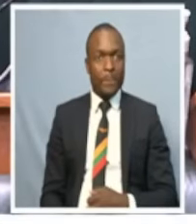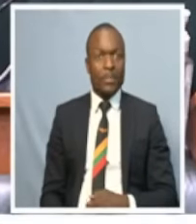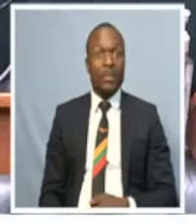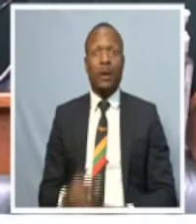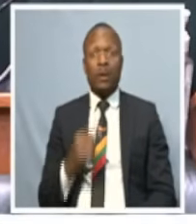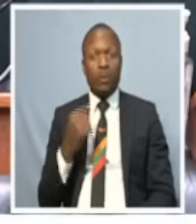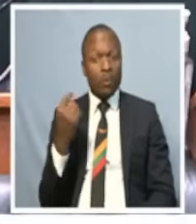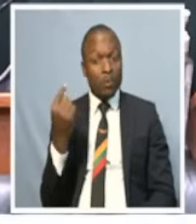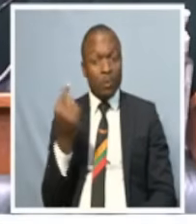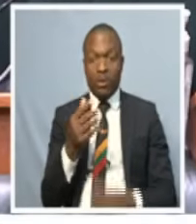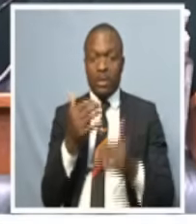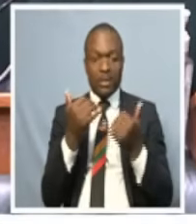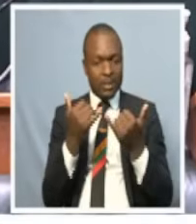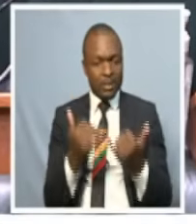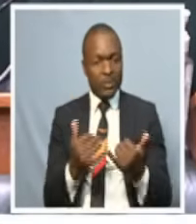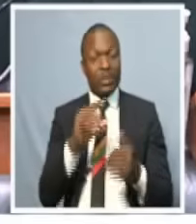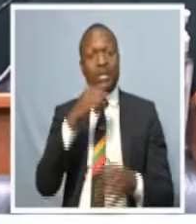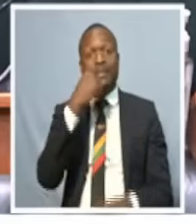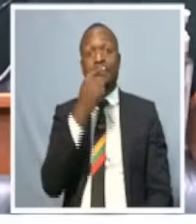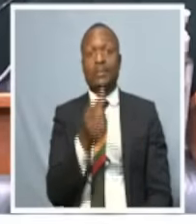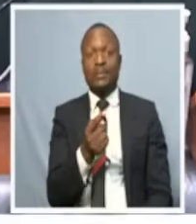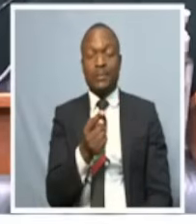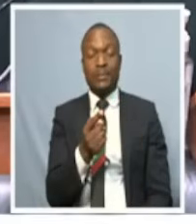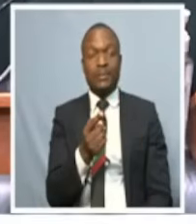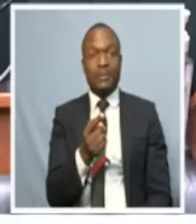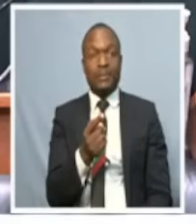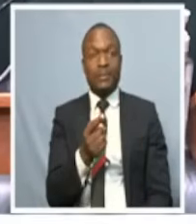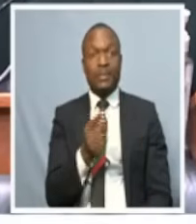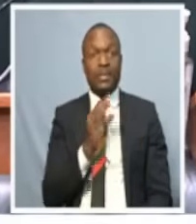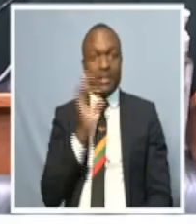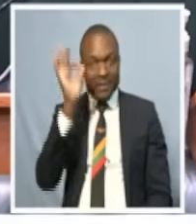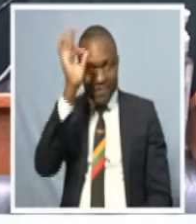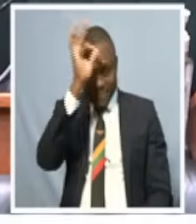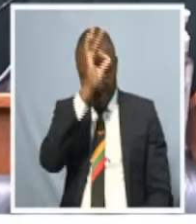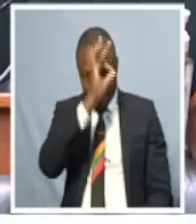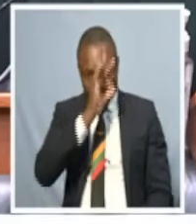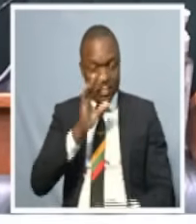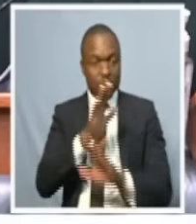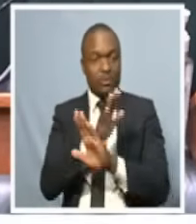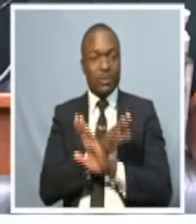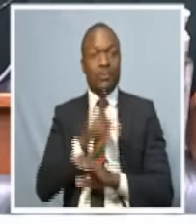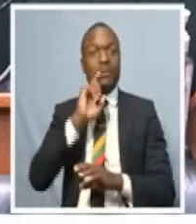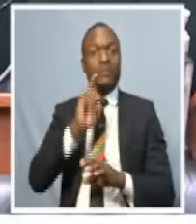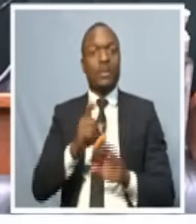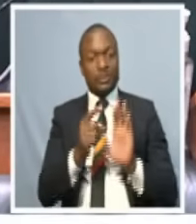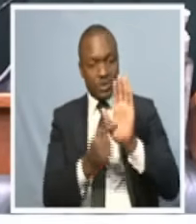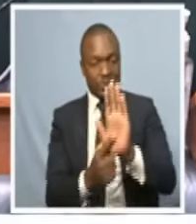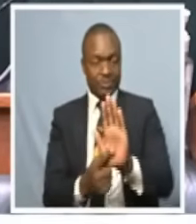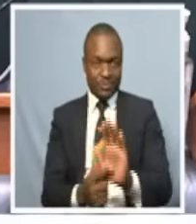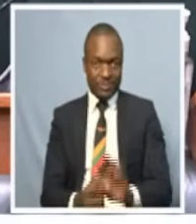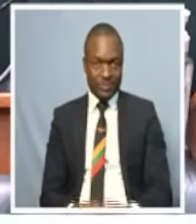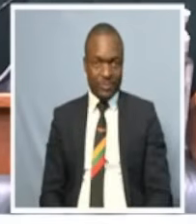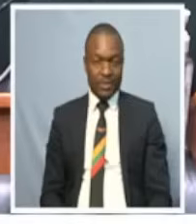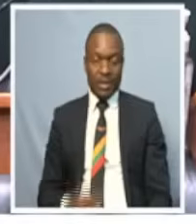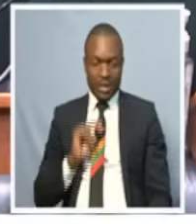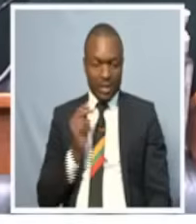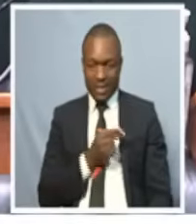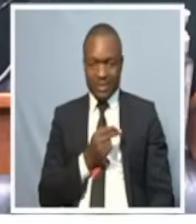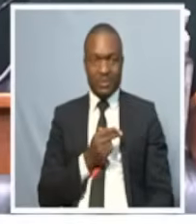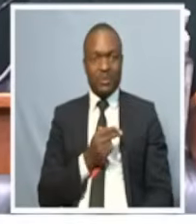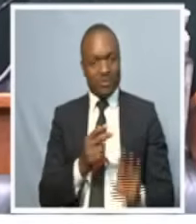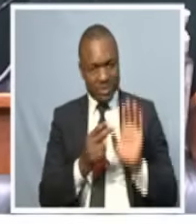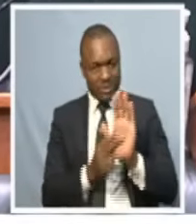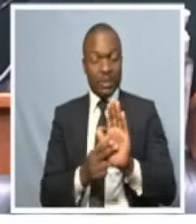It's only now where we are saying the face of Zambia must be reflected. And we have done